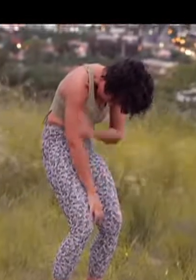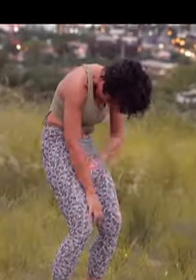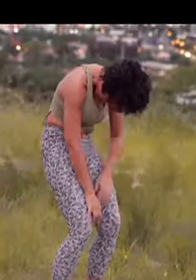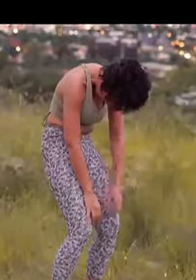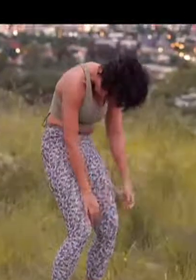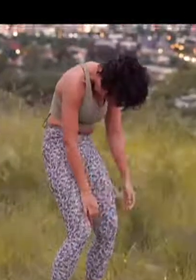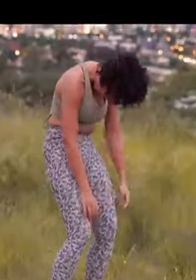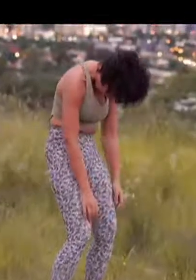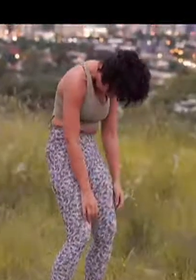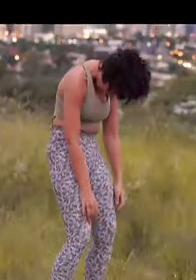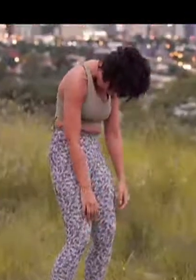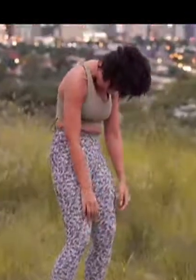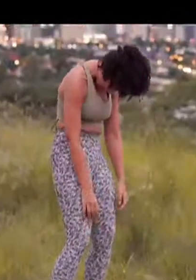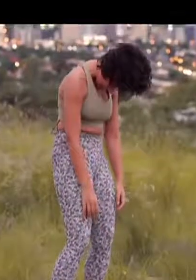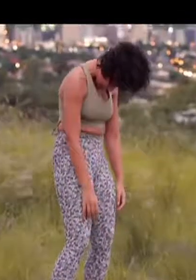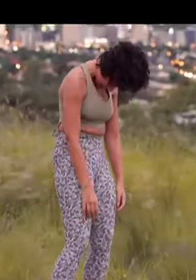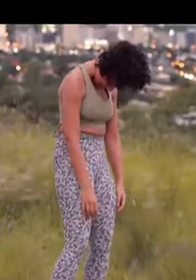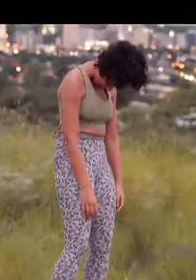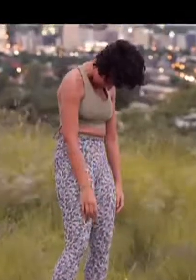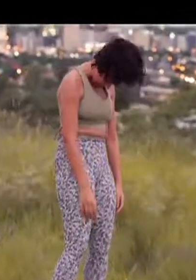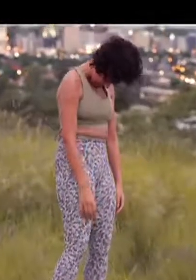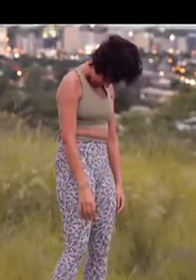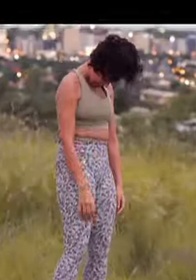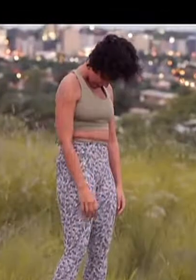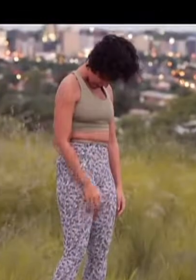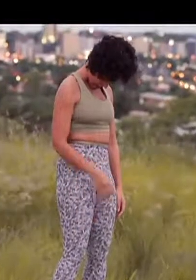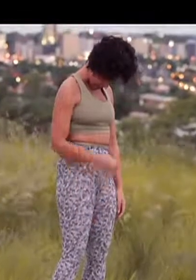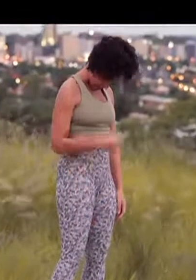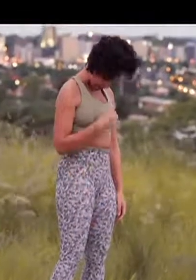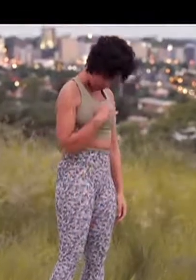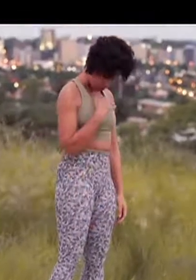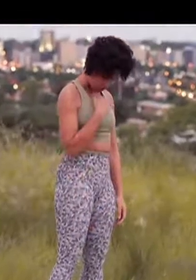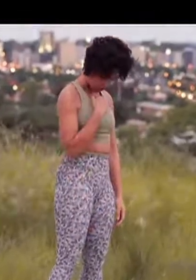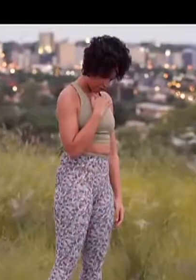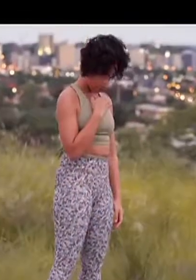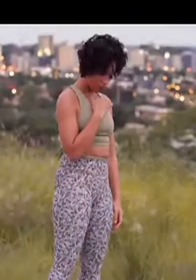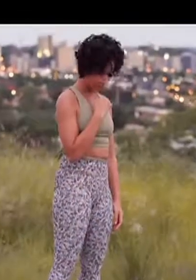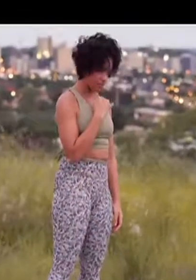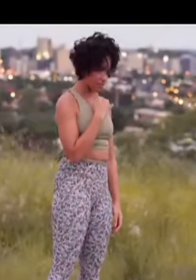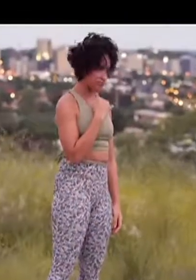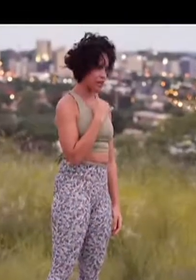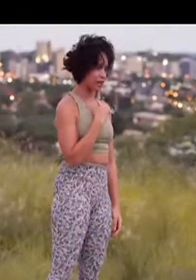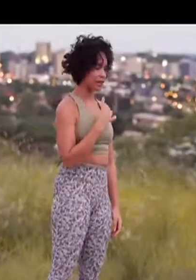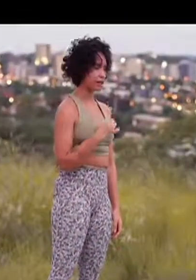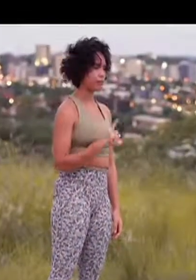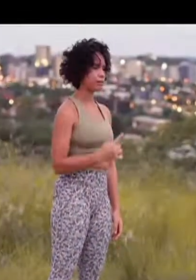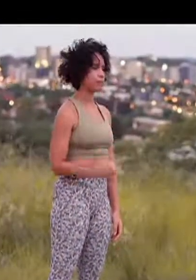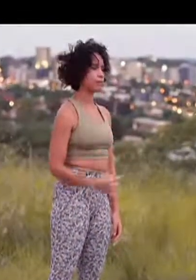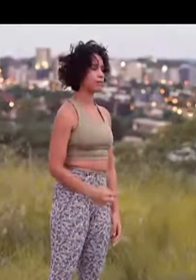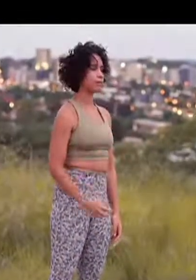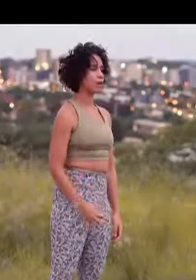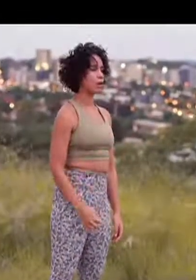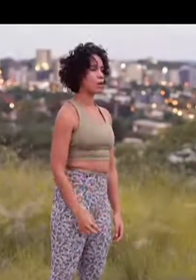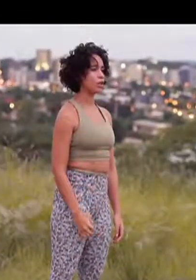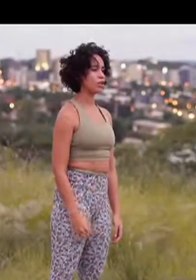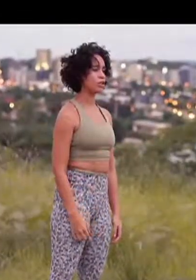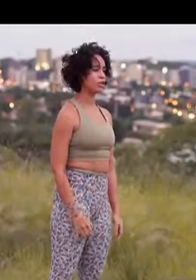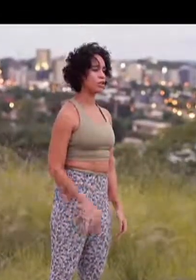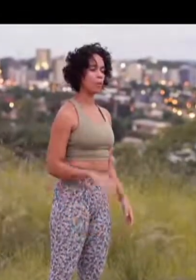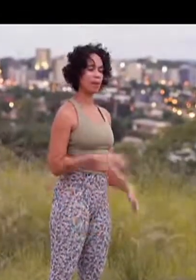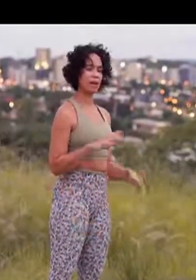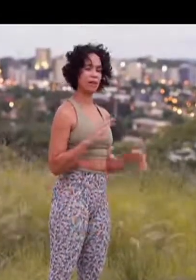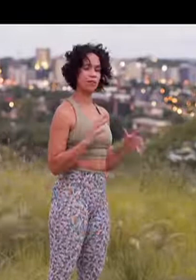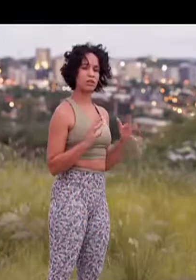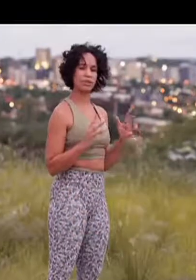in the arms. Keep the shoulders relaxed. And the last thing to unfold is the head. When you